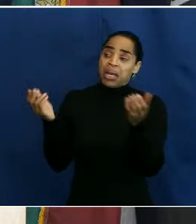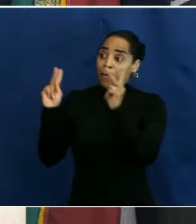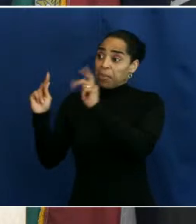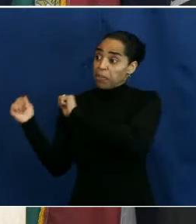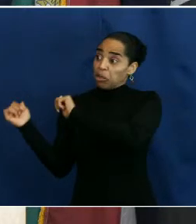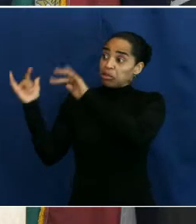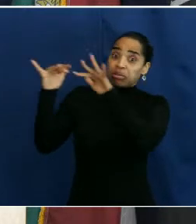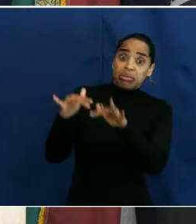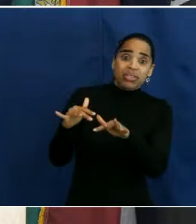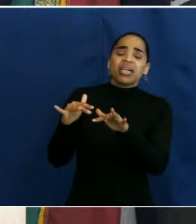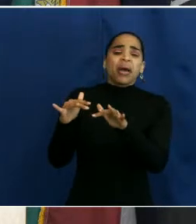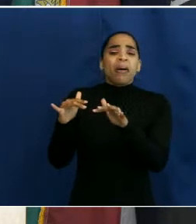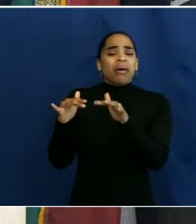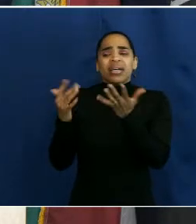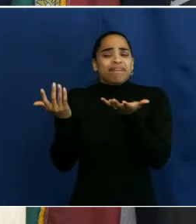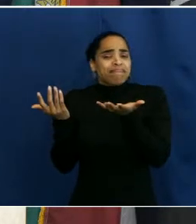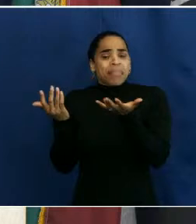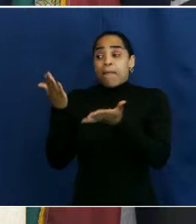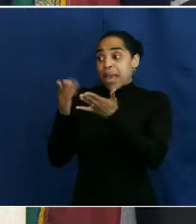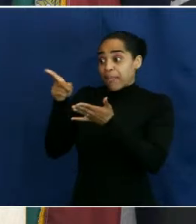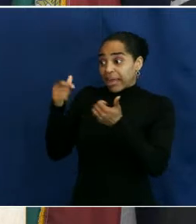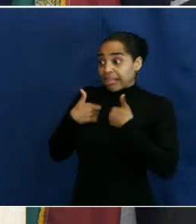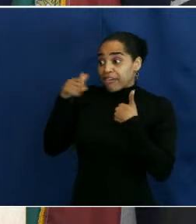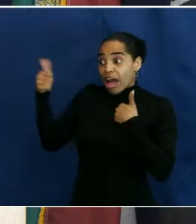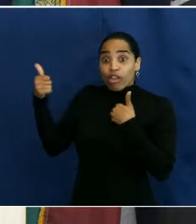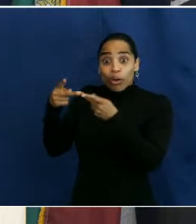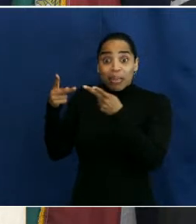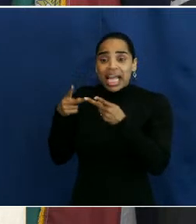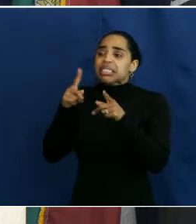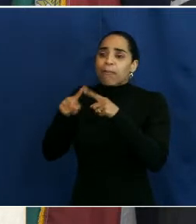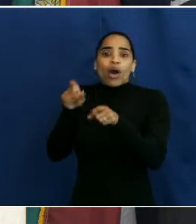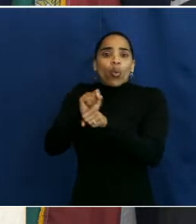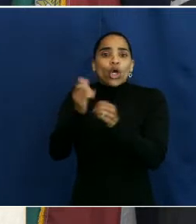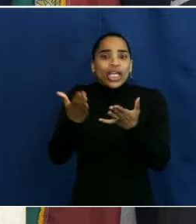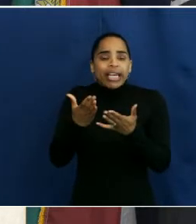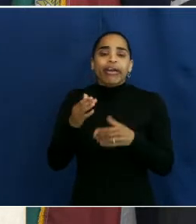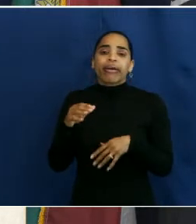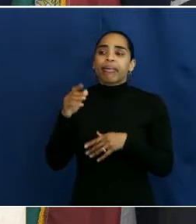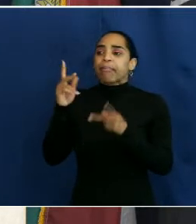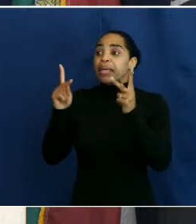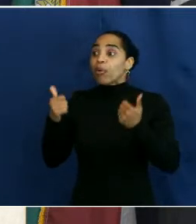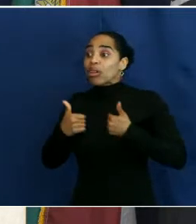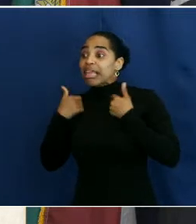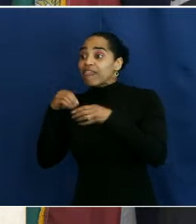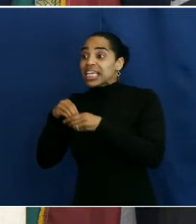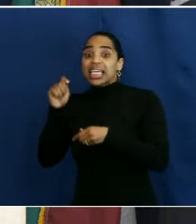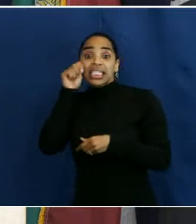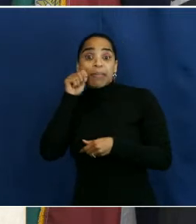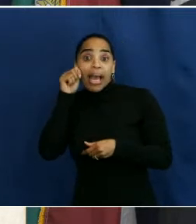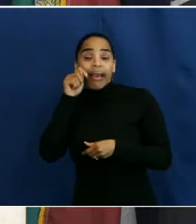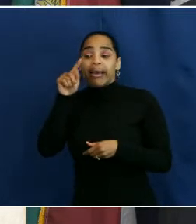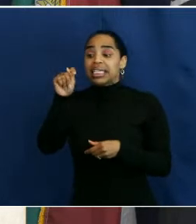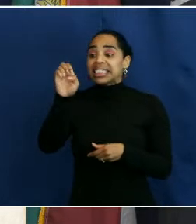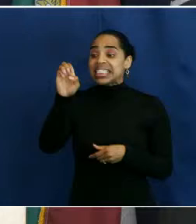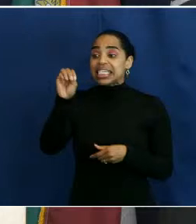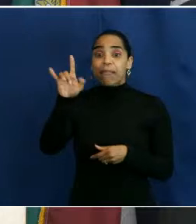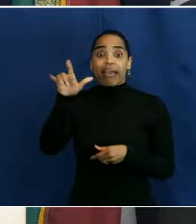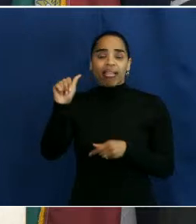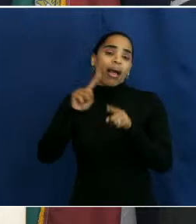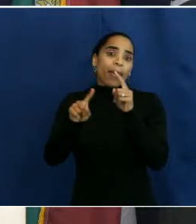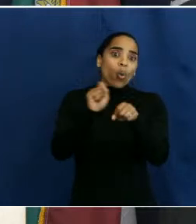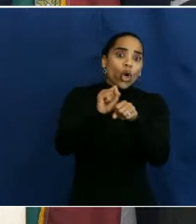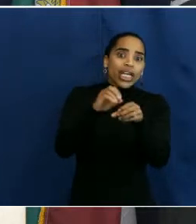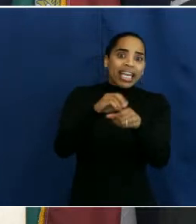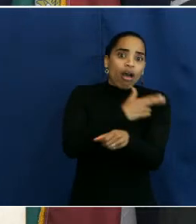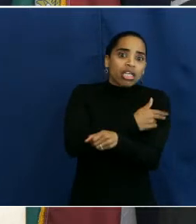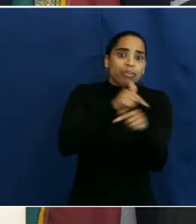people who work here, travel healthcare workers, people who live in Temecula but work at a healthcare facility or some other place. And so